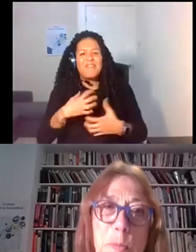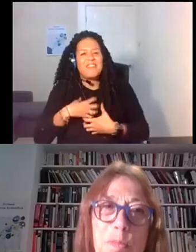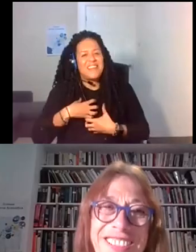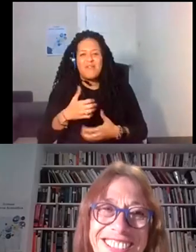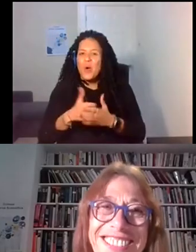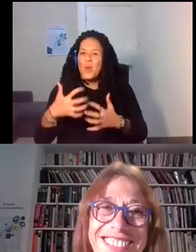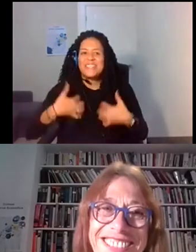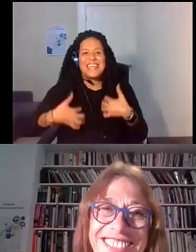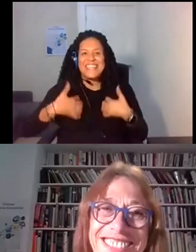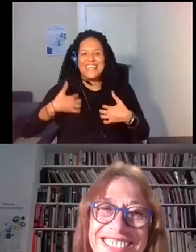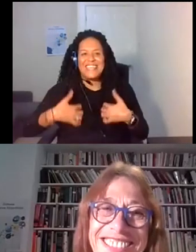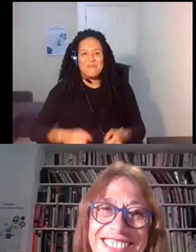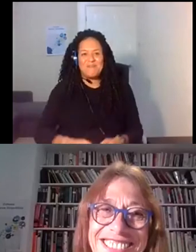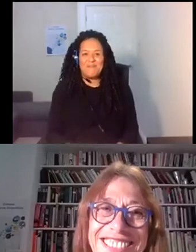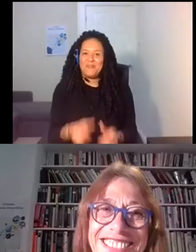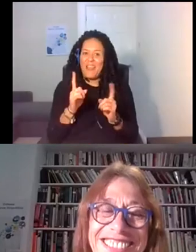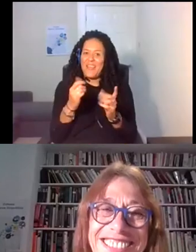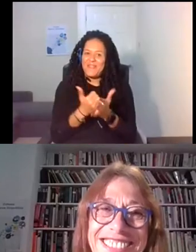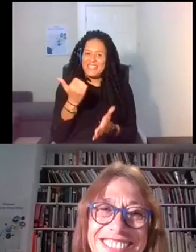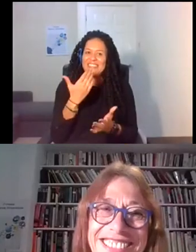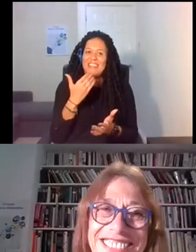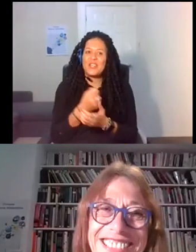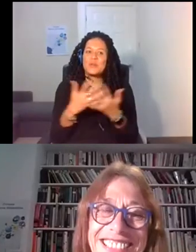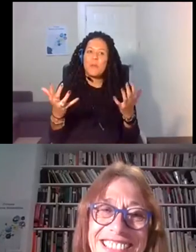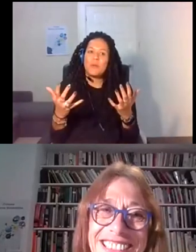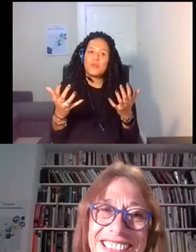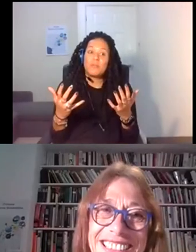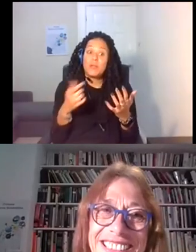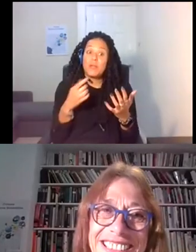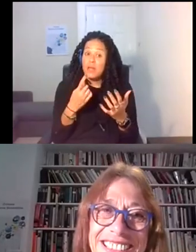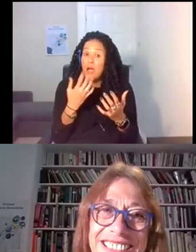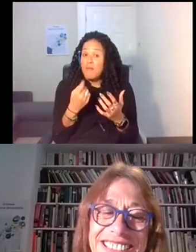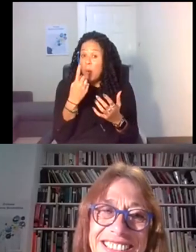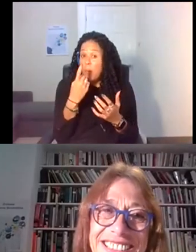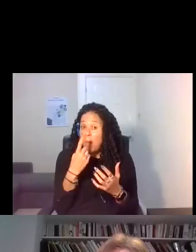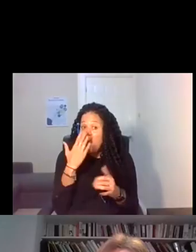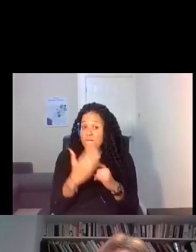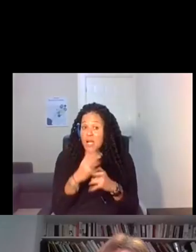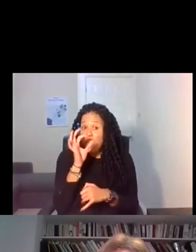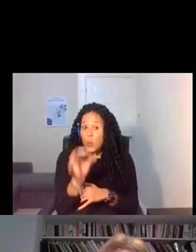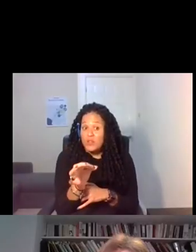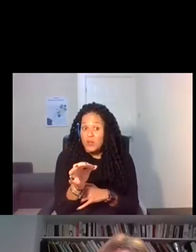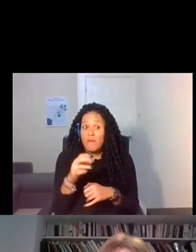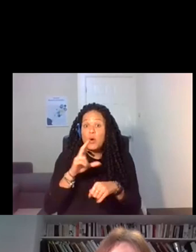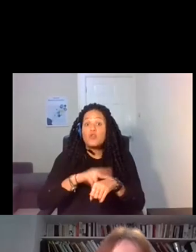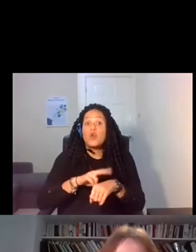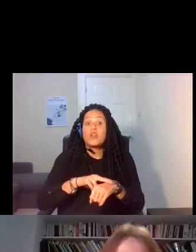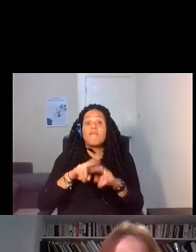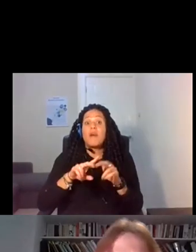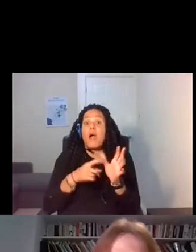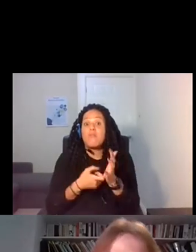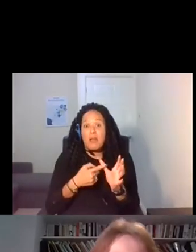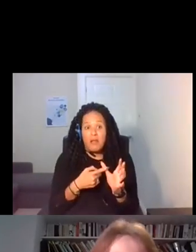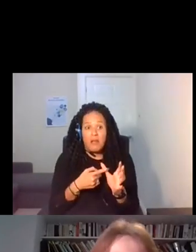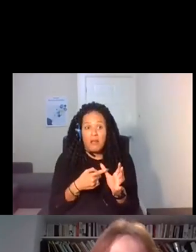exciting. That's fantastic. Thank you so much. And I do actually have one final question for Dr. Fara. And